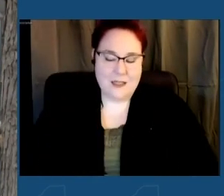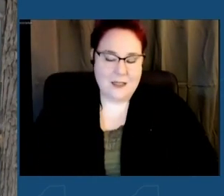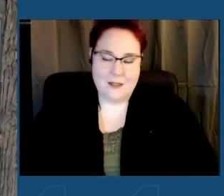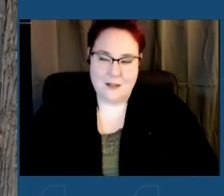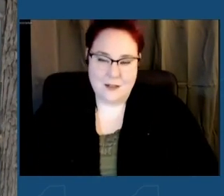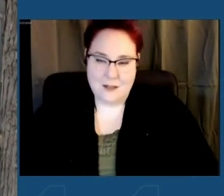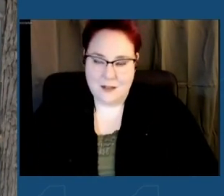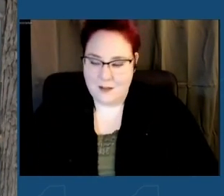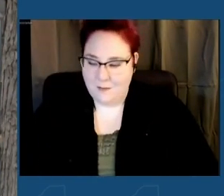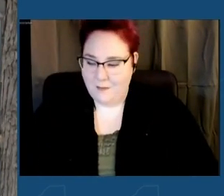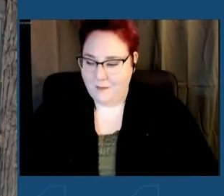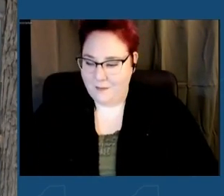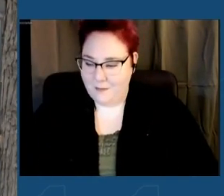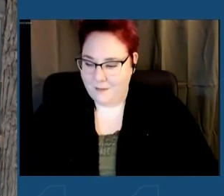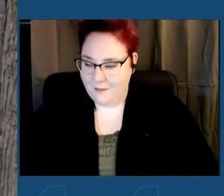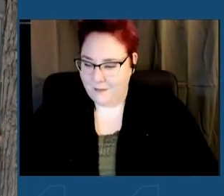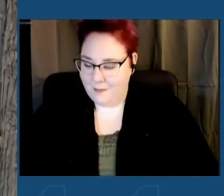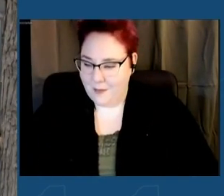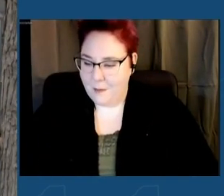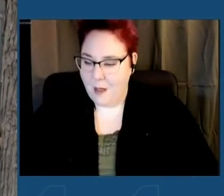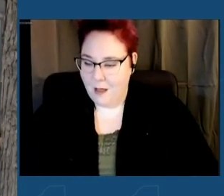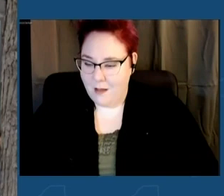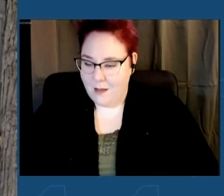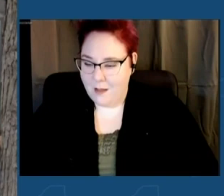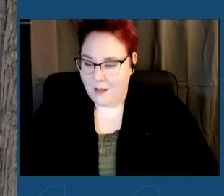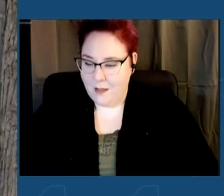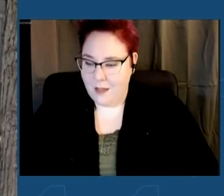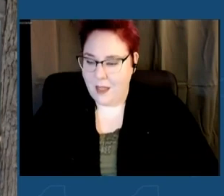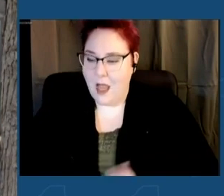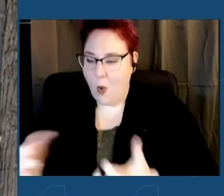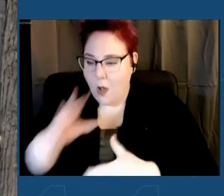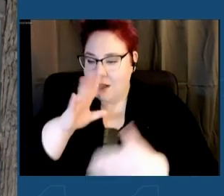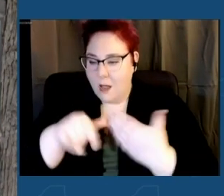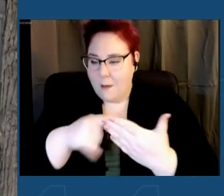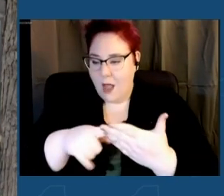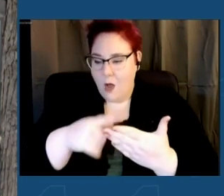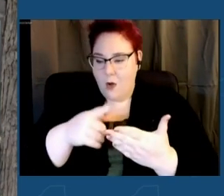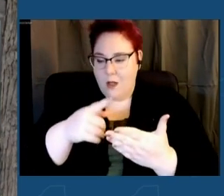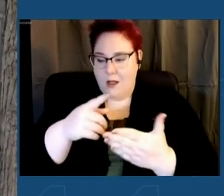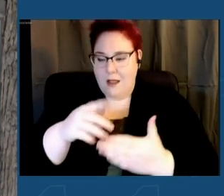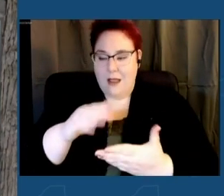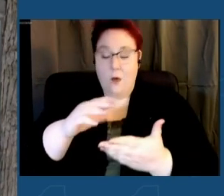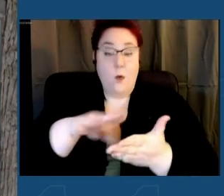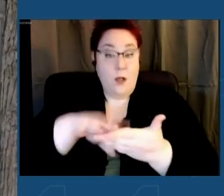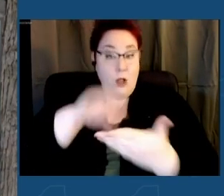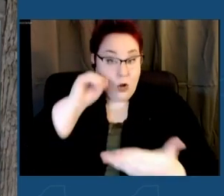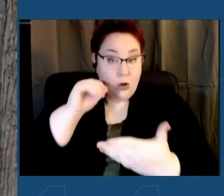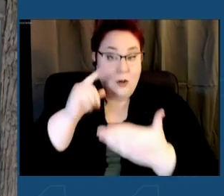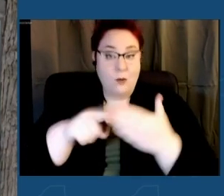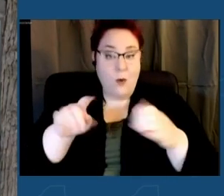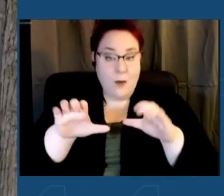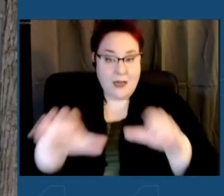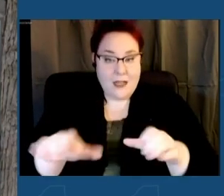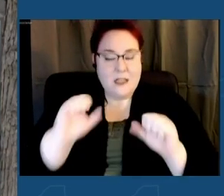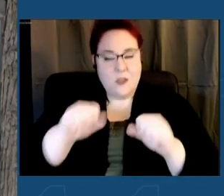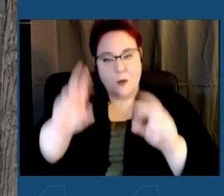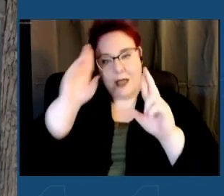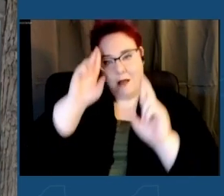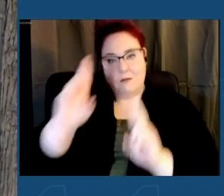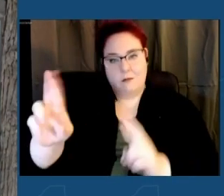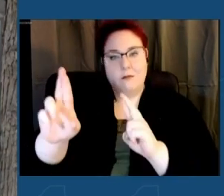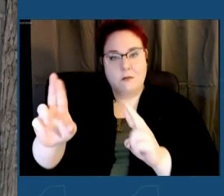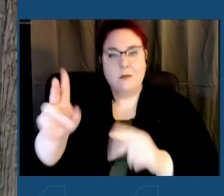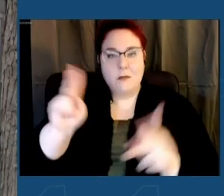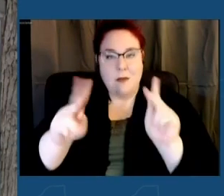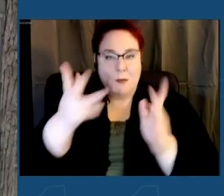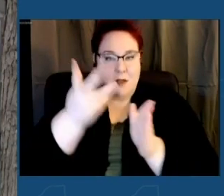But I want to talk to you about the lessons we learned and what we did so that we can pay tribute to those that passed and